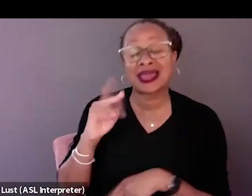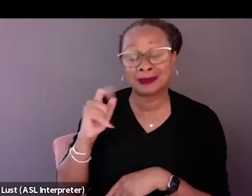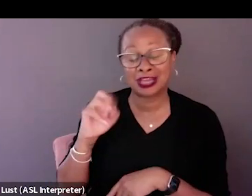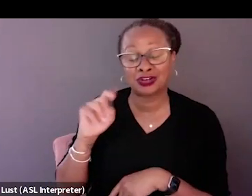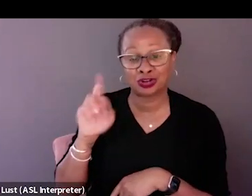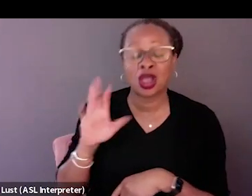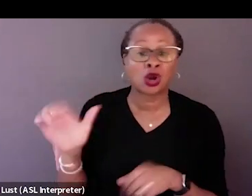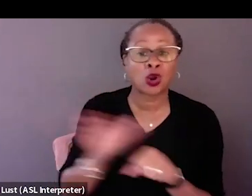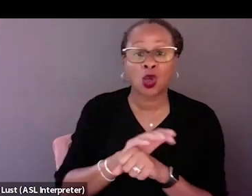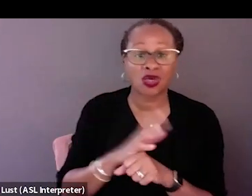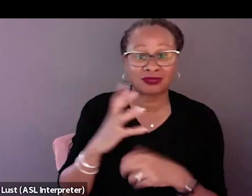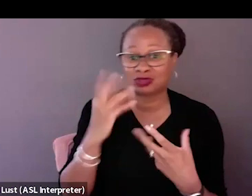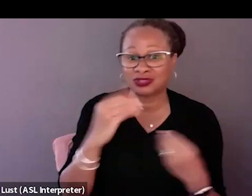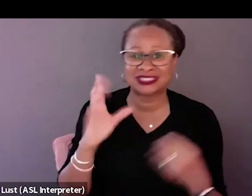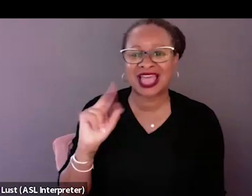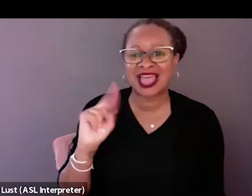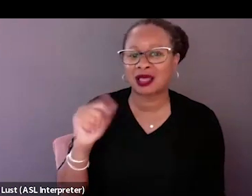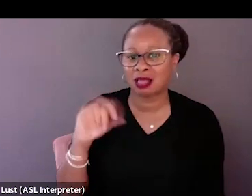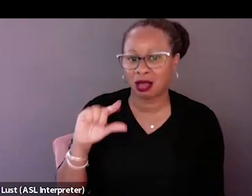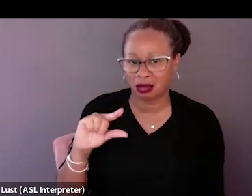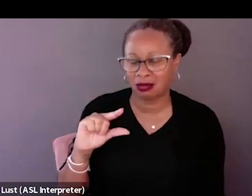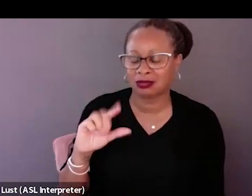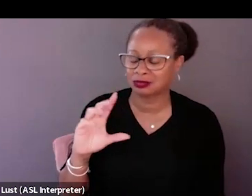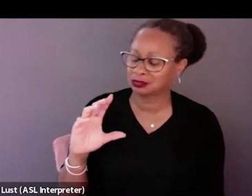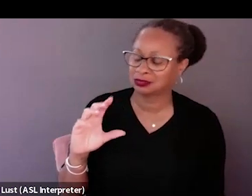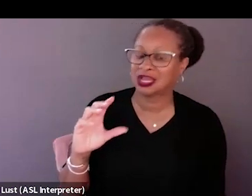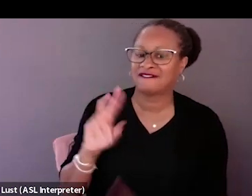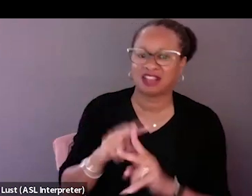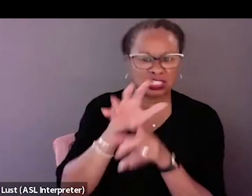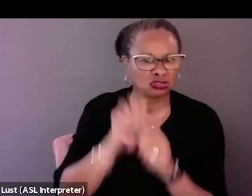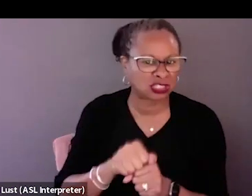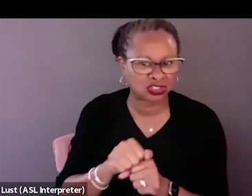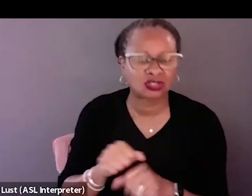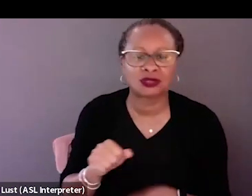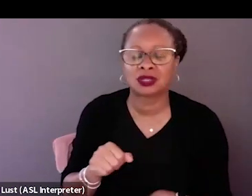analog. She is a very, she's a wonderfully traditional